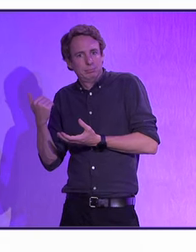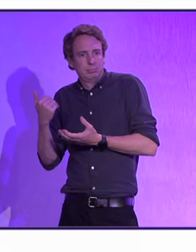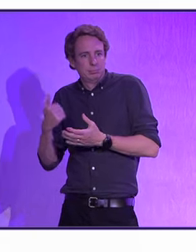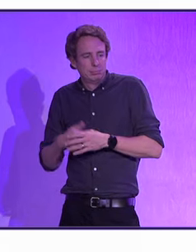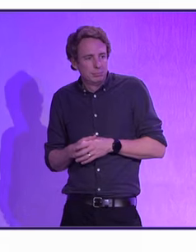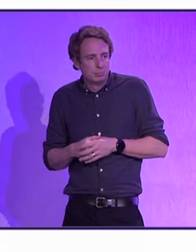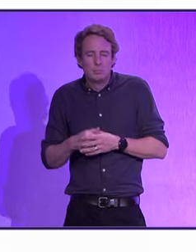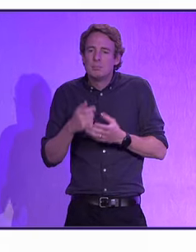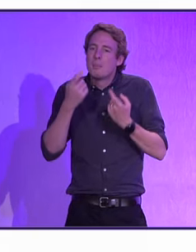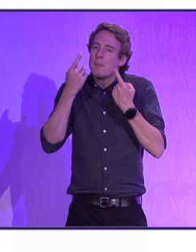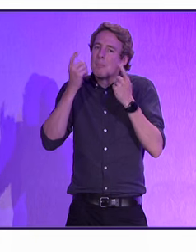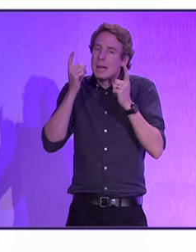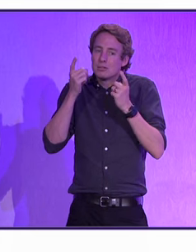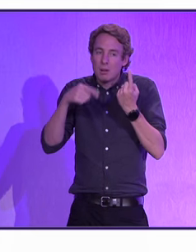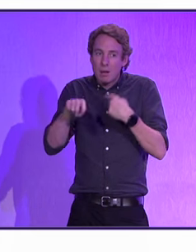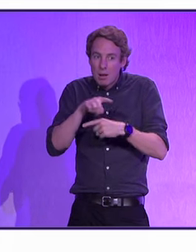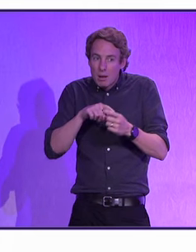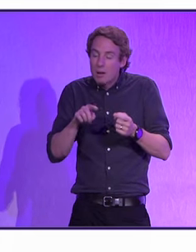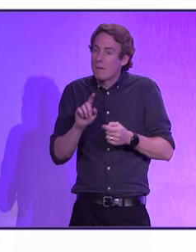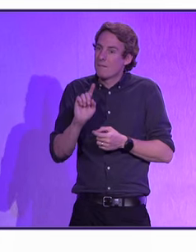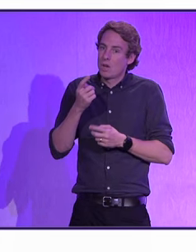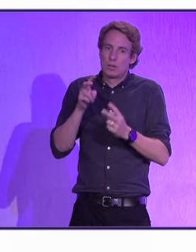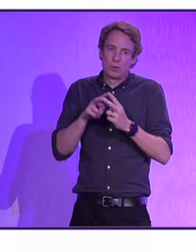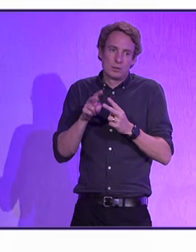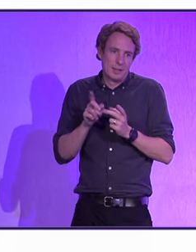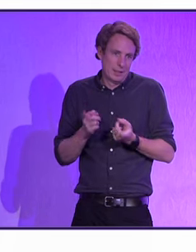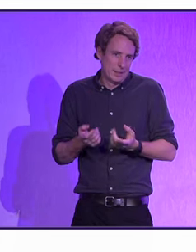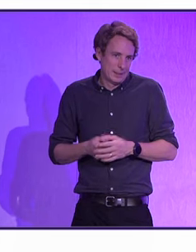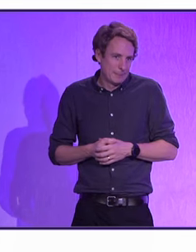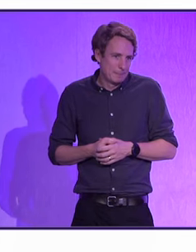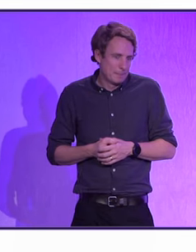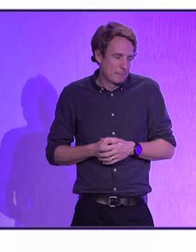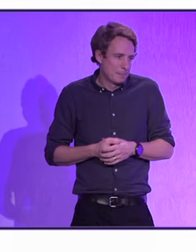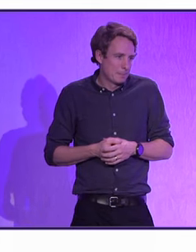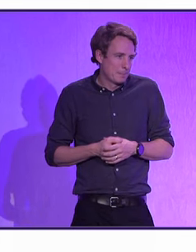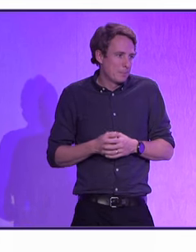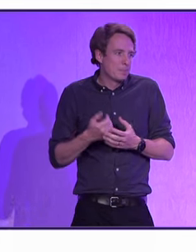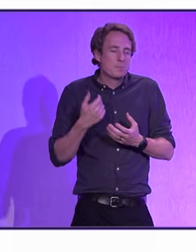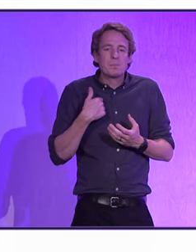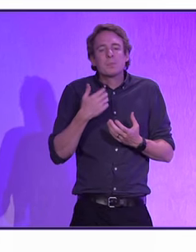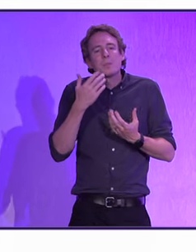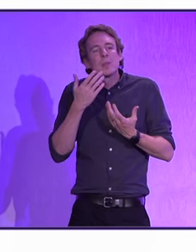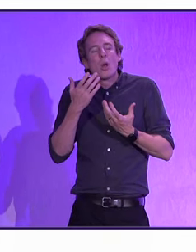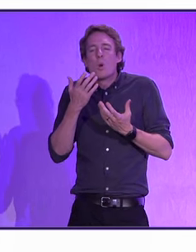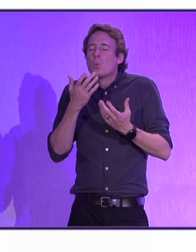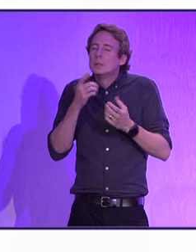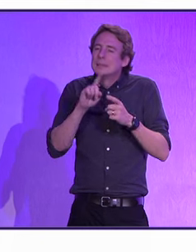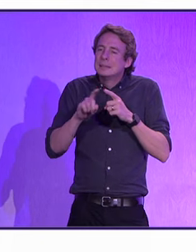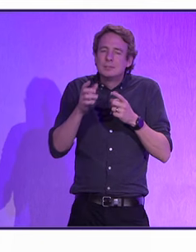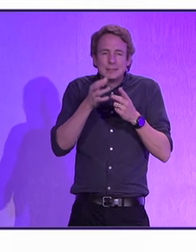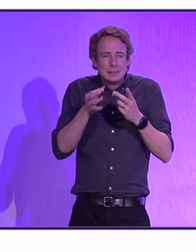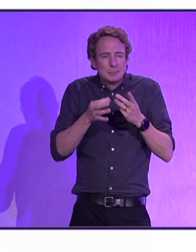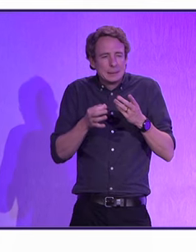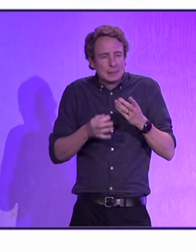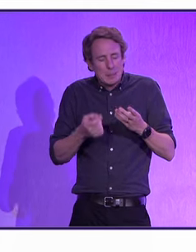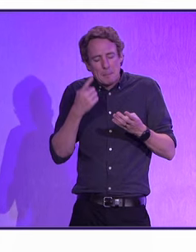as a manager, generally speaking, the first point of call. Now, other than just being a good thing to look out for these various symptoms